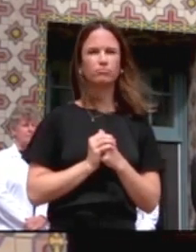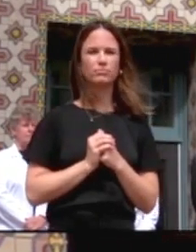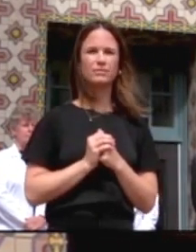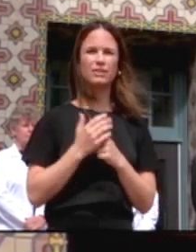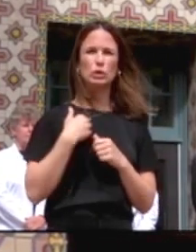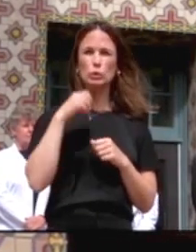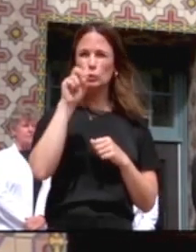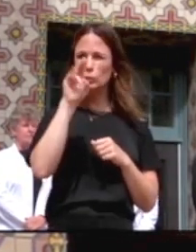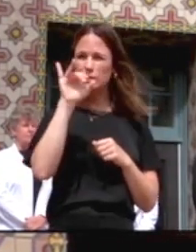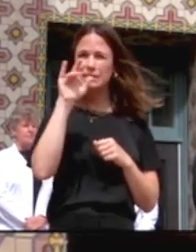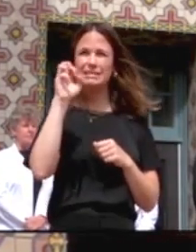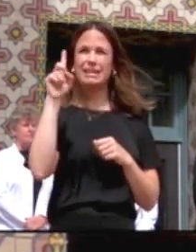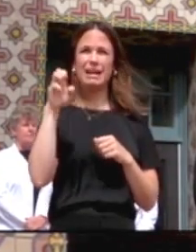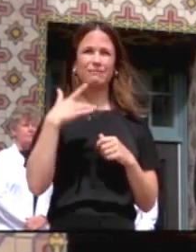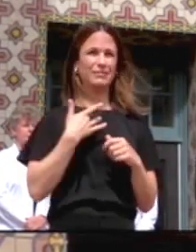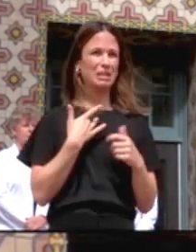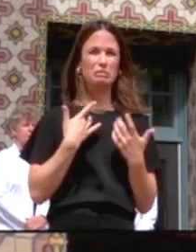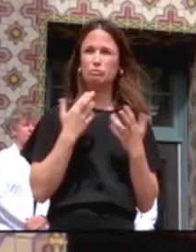suicidality,